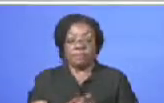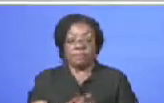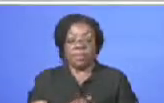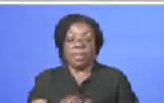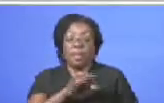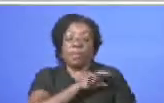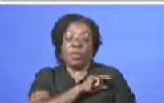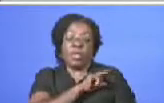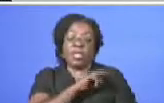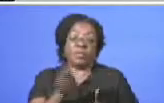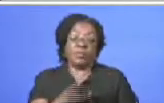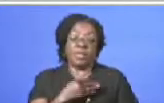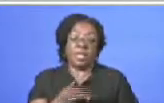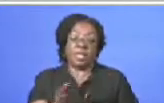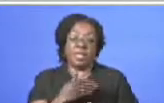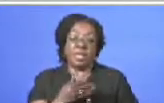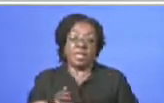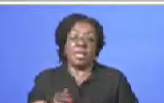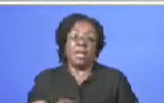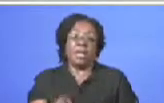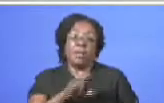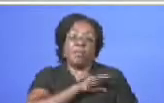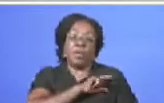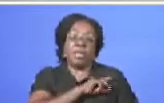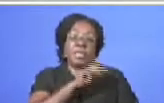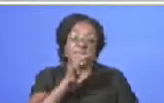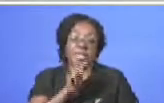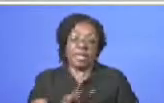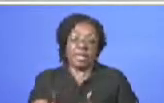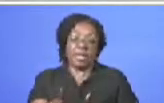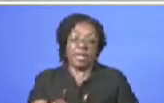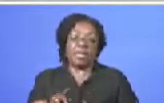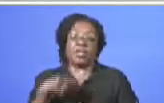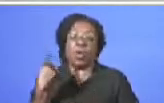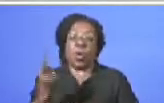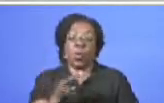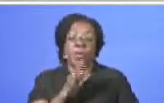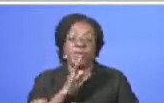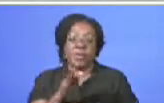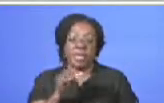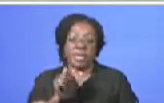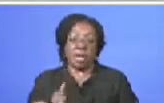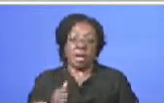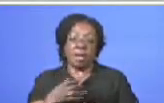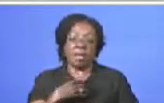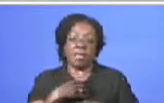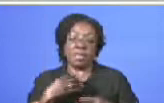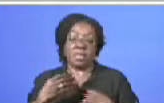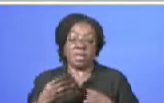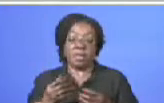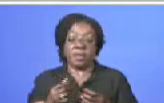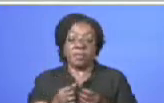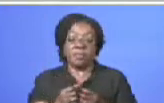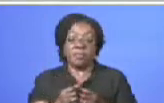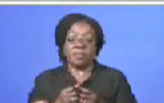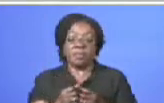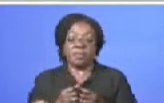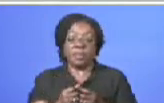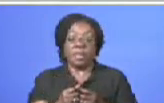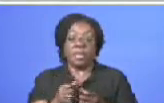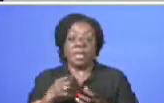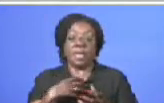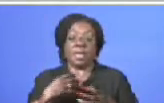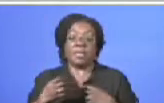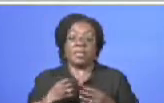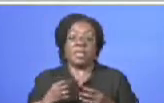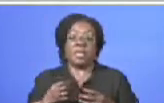Police brutality, police killings have always been a concern of the Progressive Liberal Party. And that